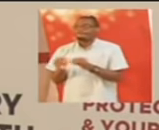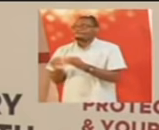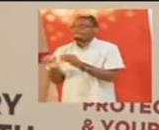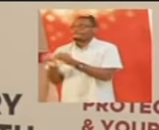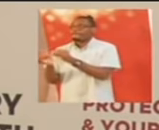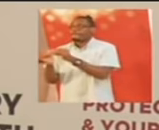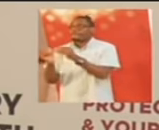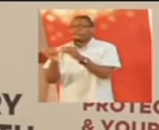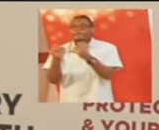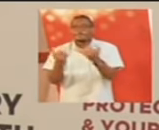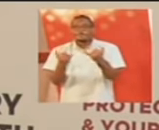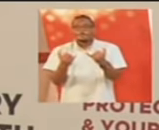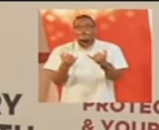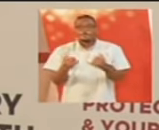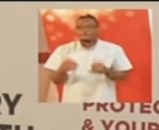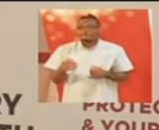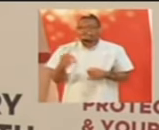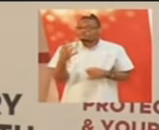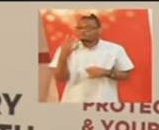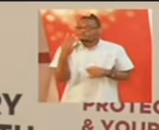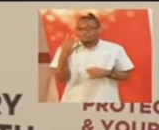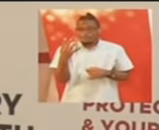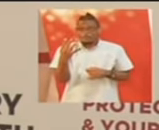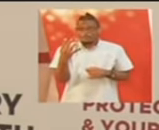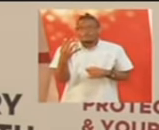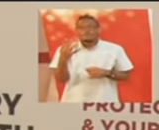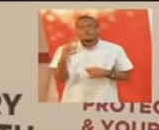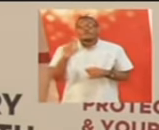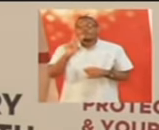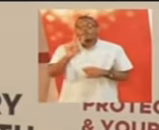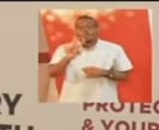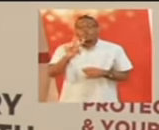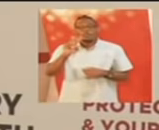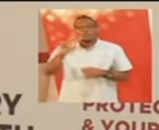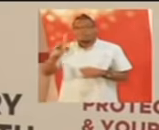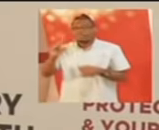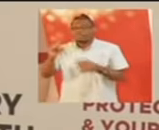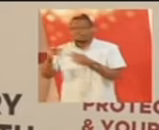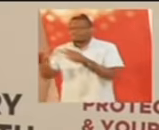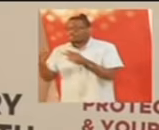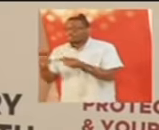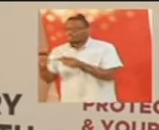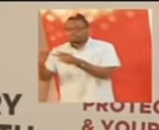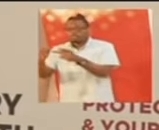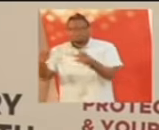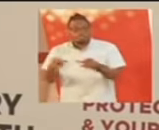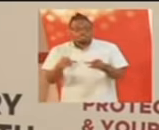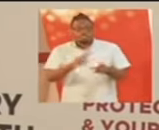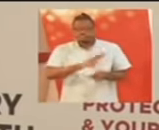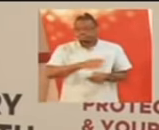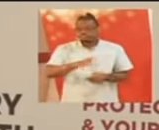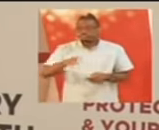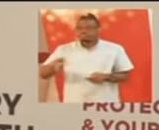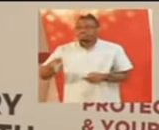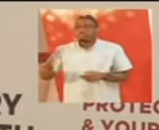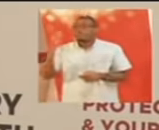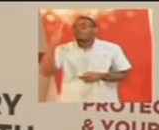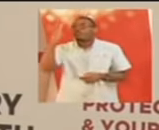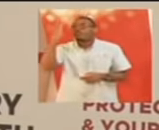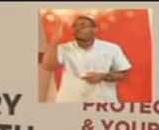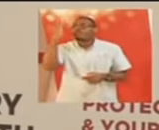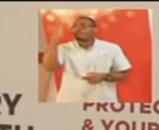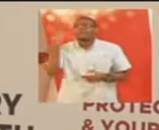system with 21 facilities. The parallel healthcare system has been designed to have the following